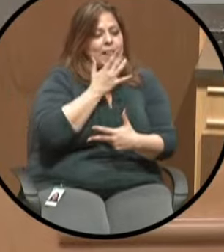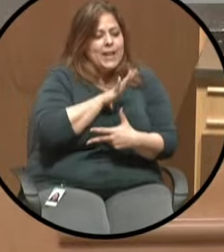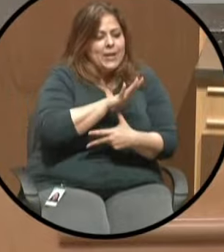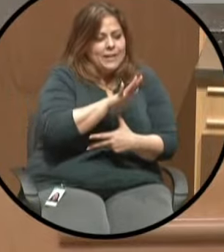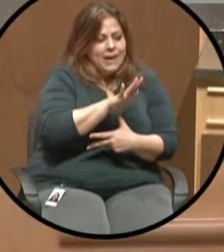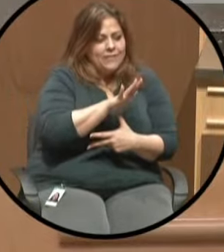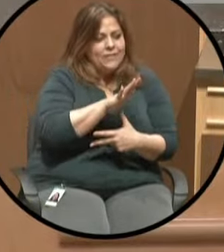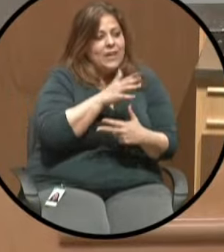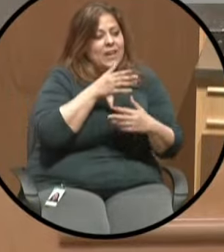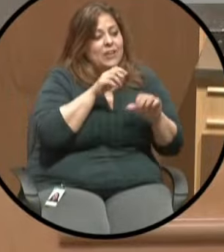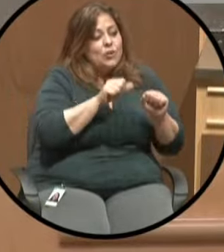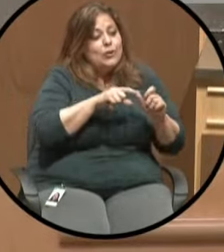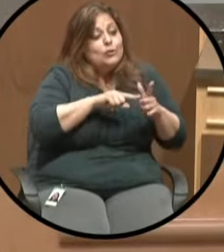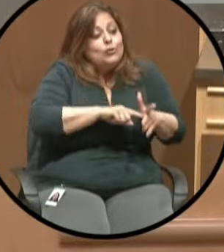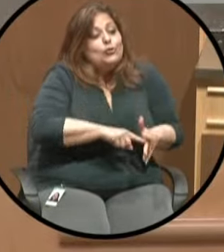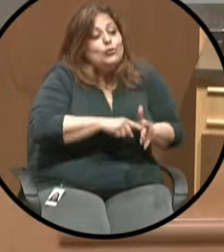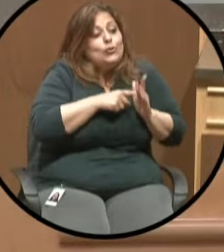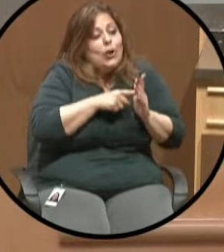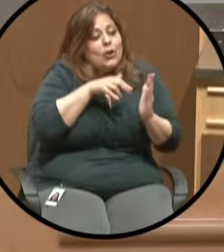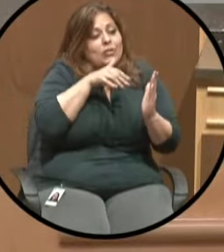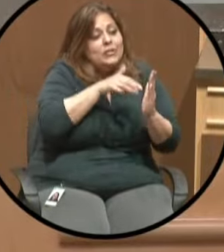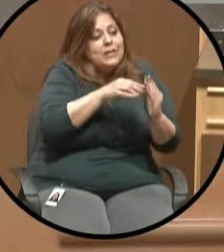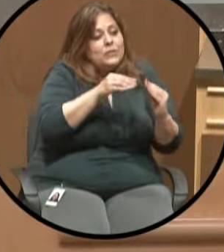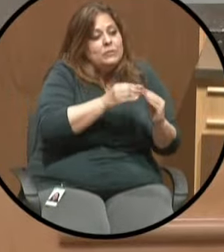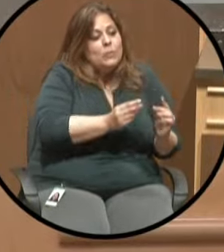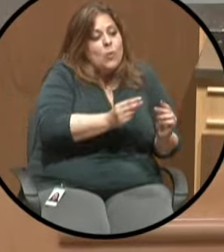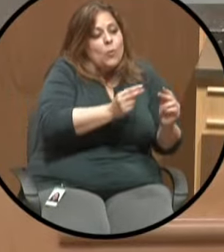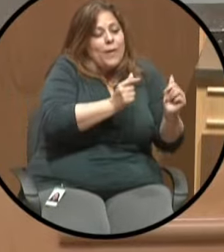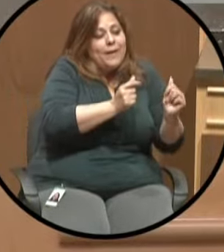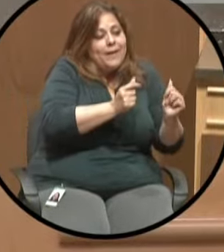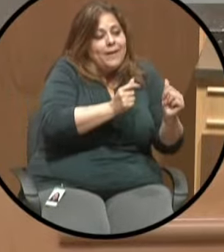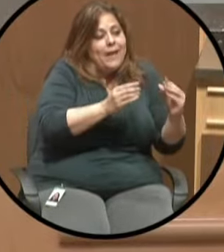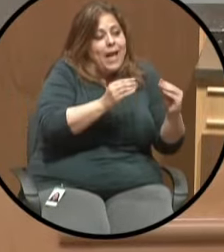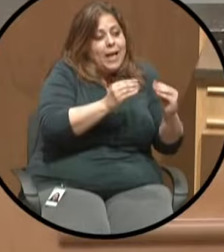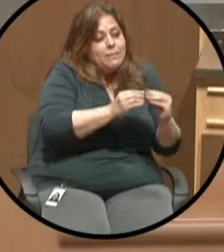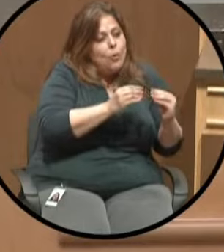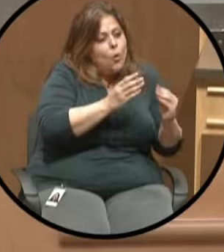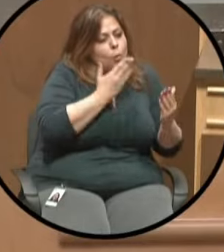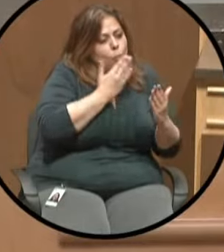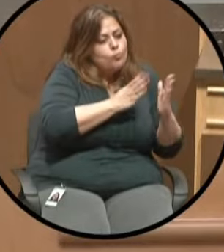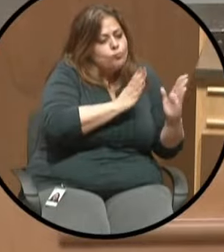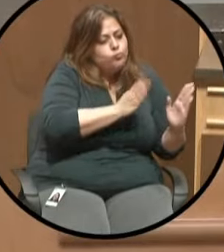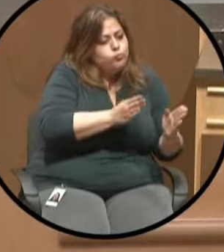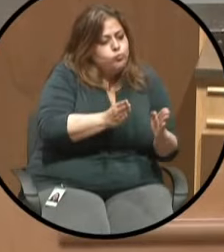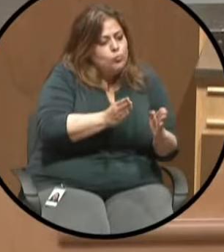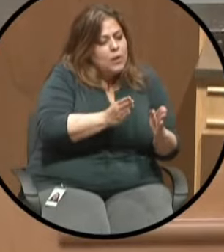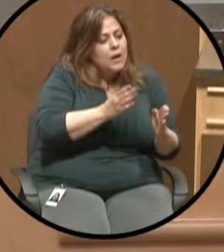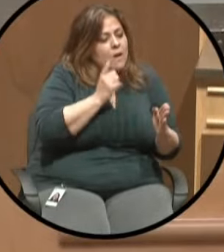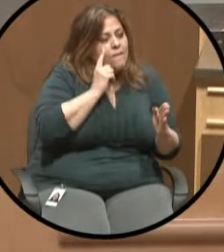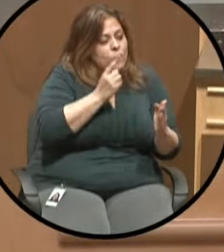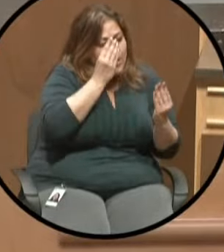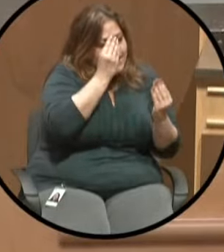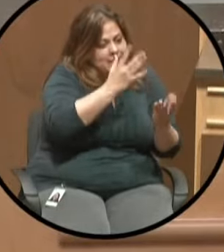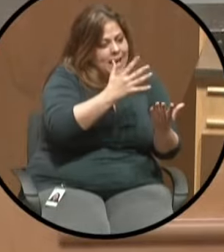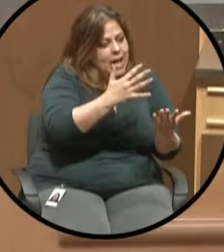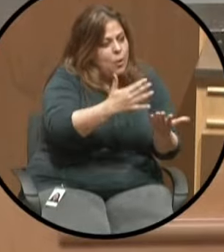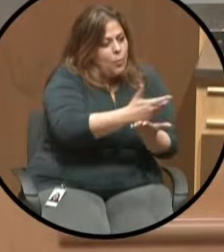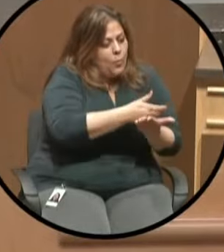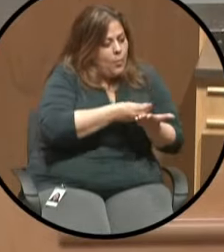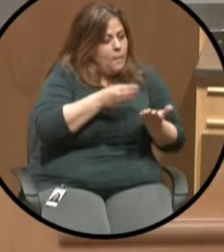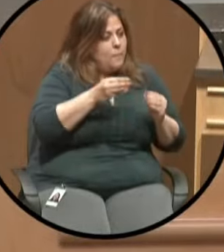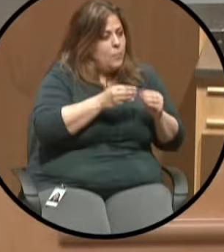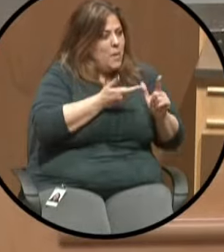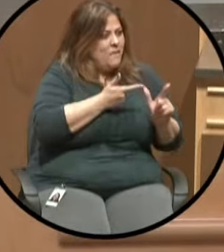fortunate enough to go ahead and start their studies a little quicker and a little bit more organized in a fashion so that we can get data back